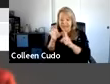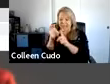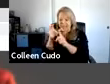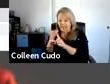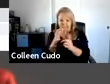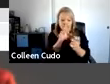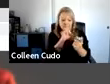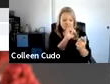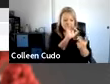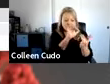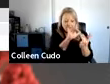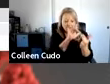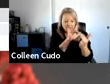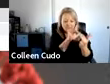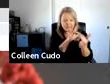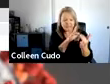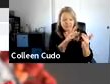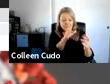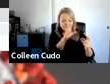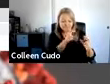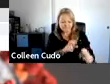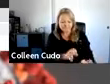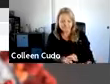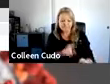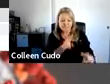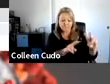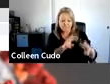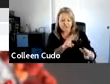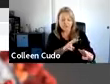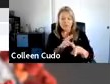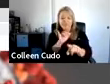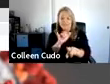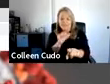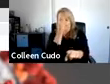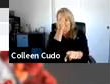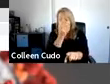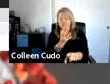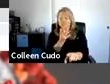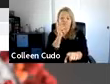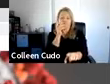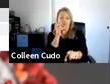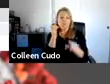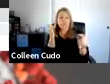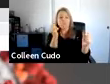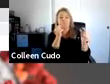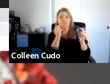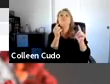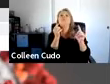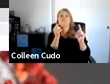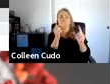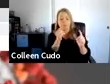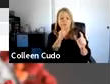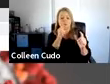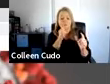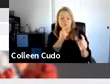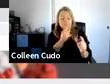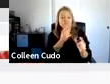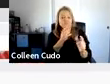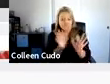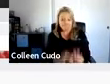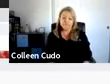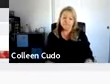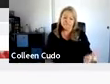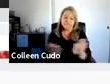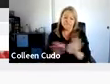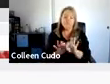contact investigations. We have heard that this information has been valuable to our public, so we wanted to continue